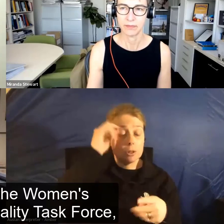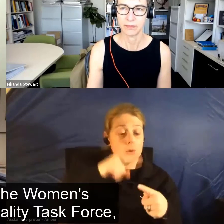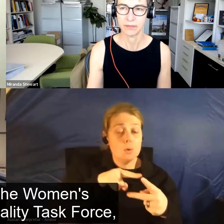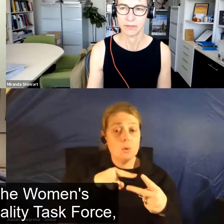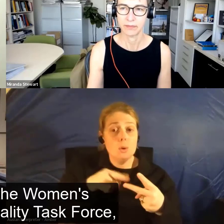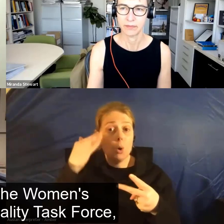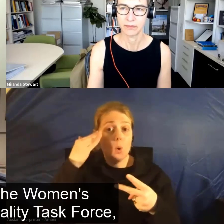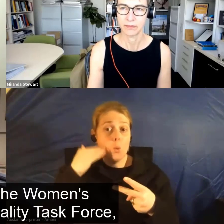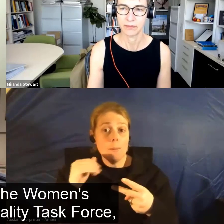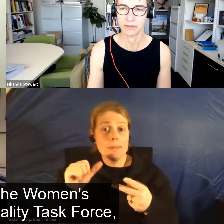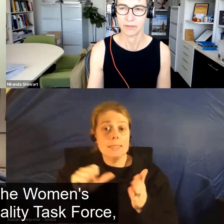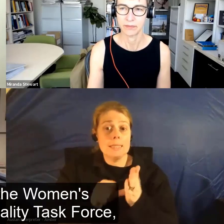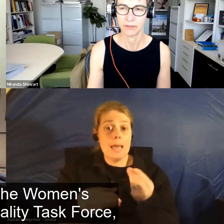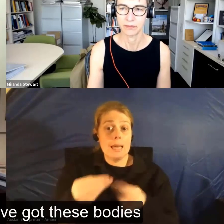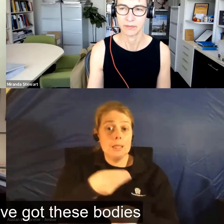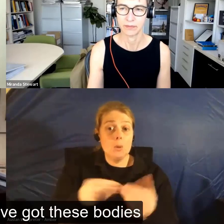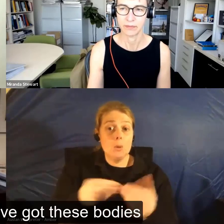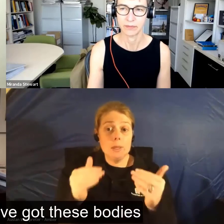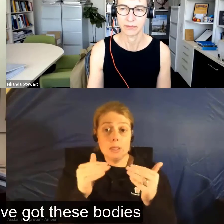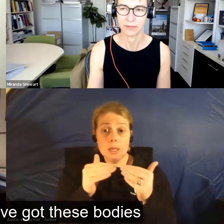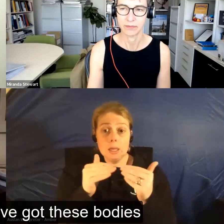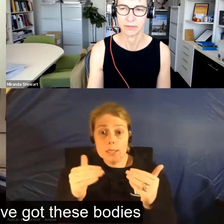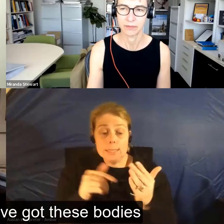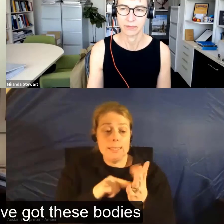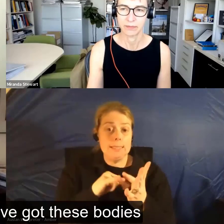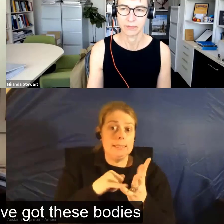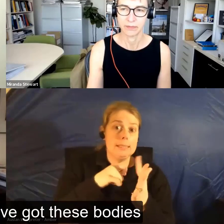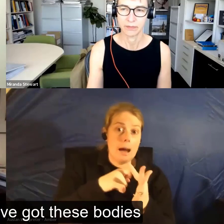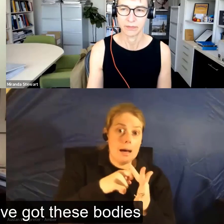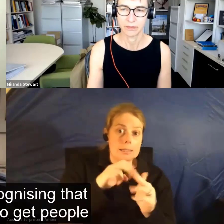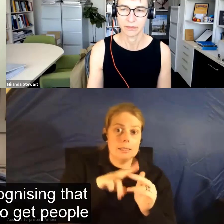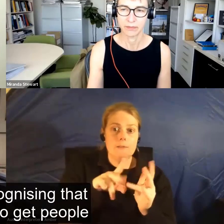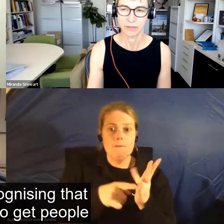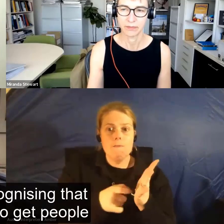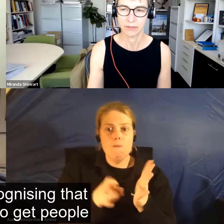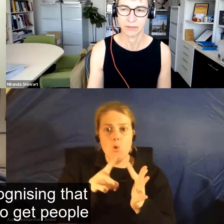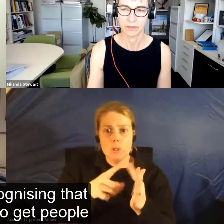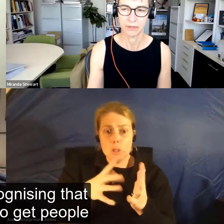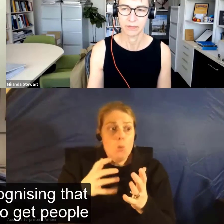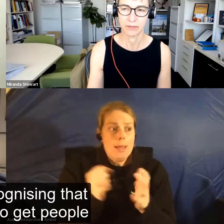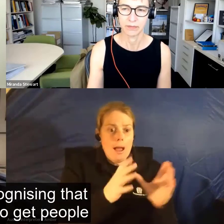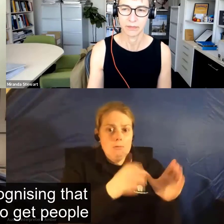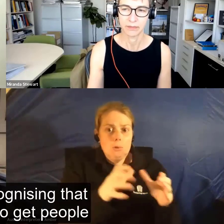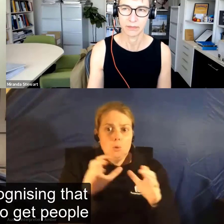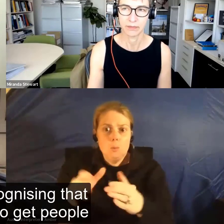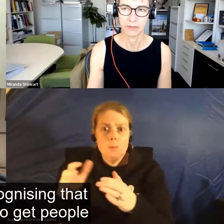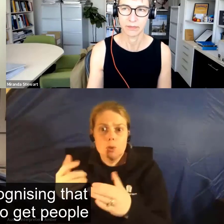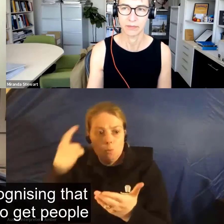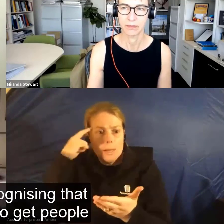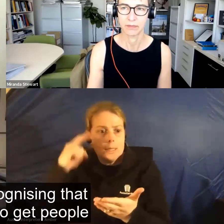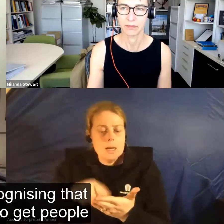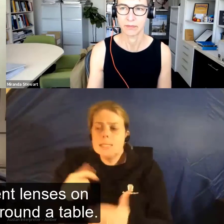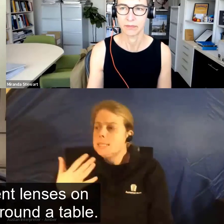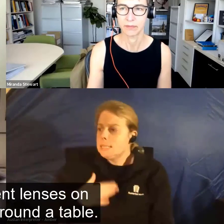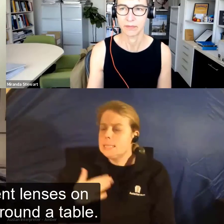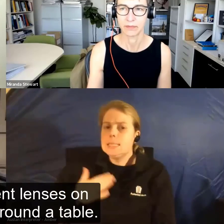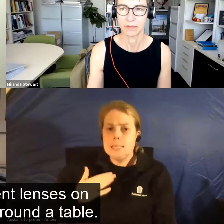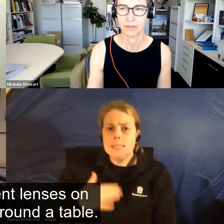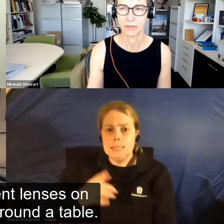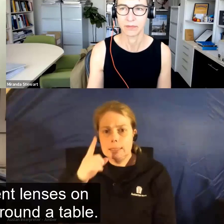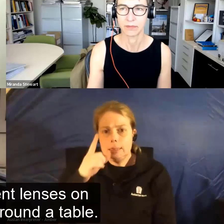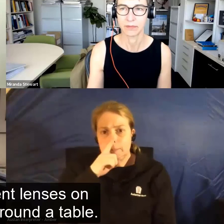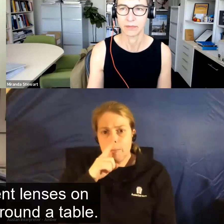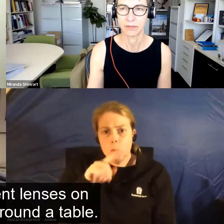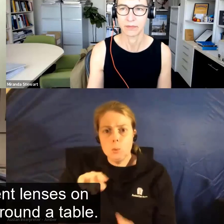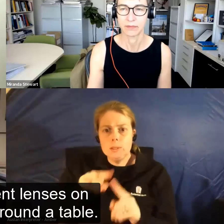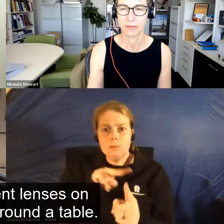Economic Equality Task Force, we've got these bodies. We're recognising that you need to get people with different